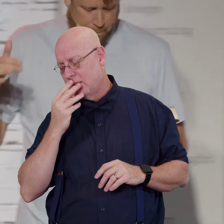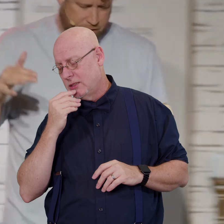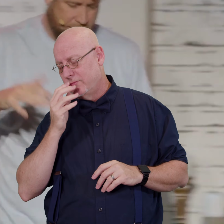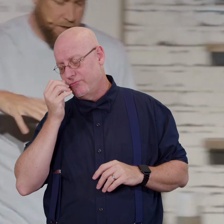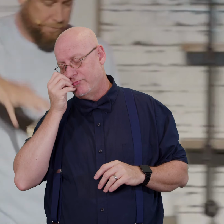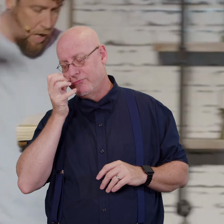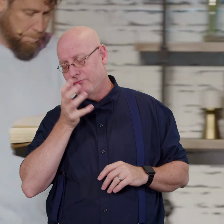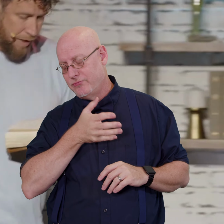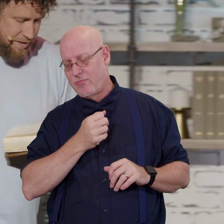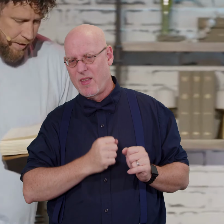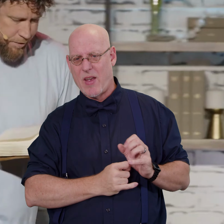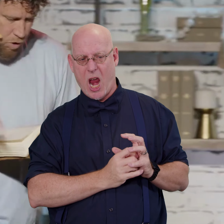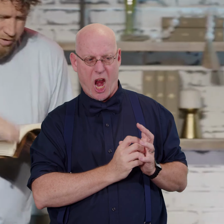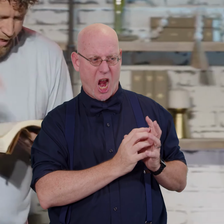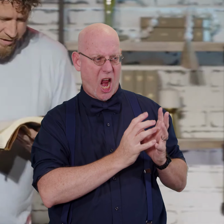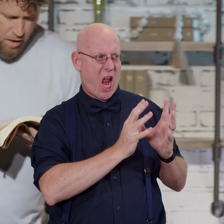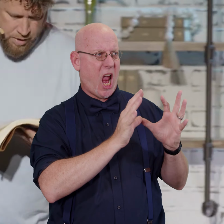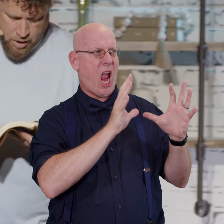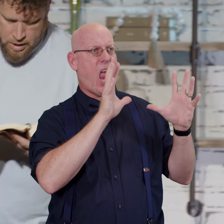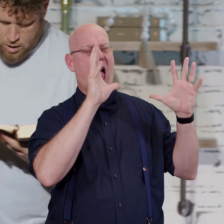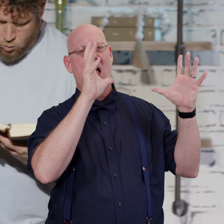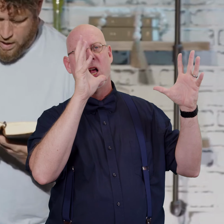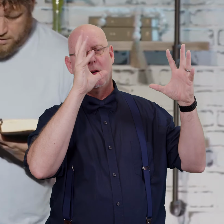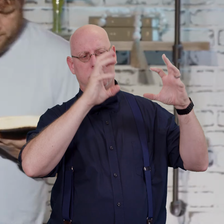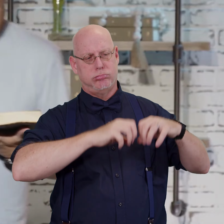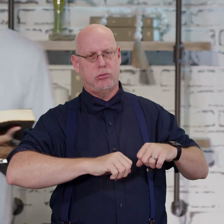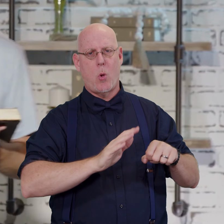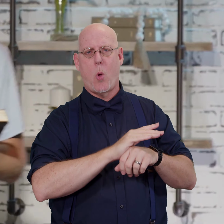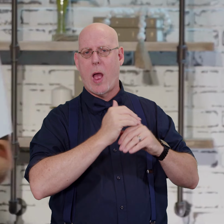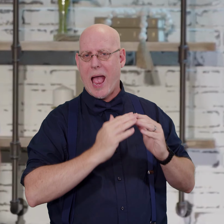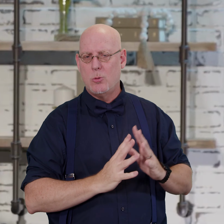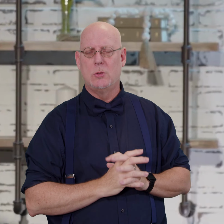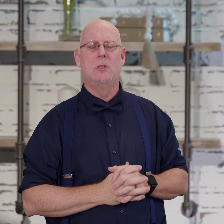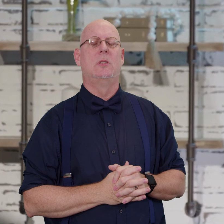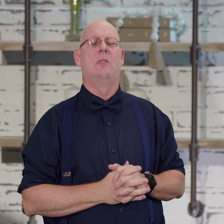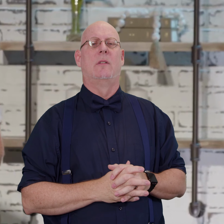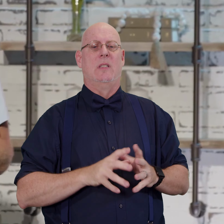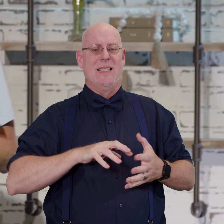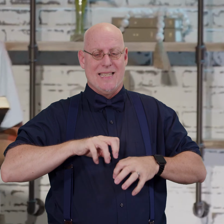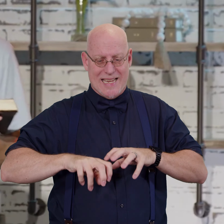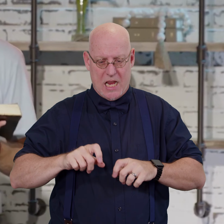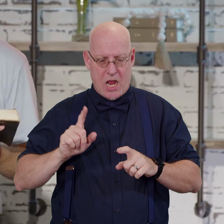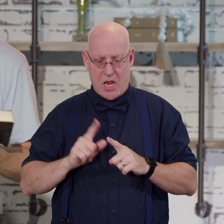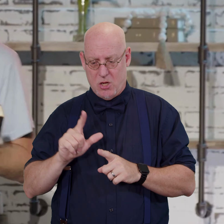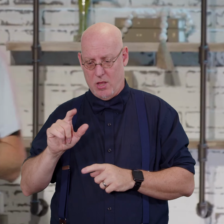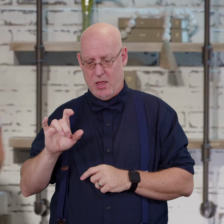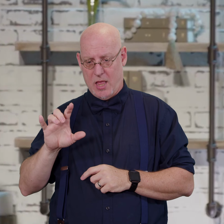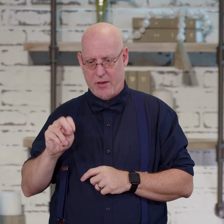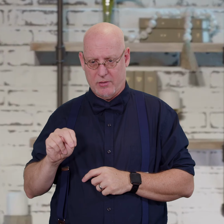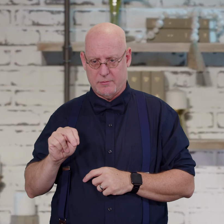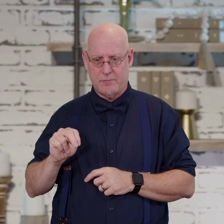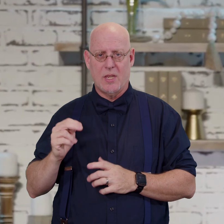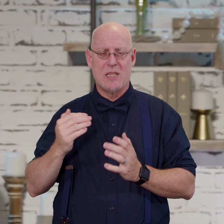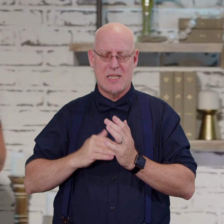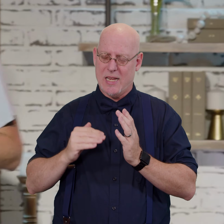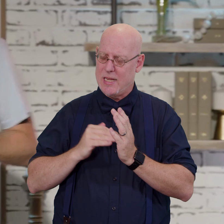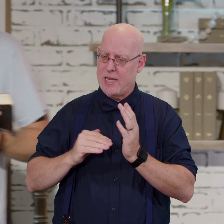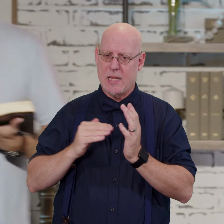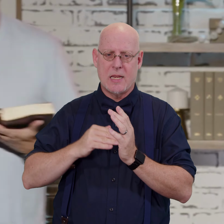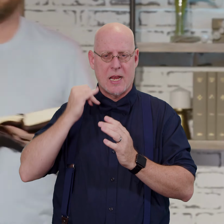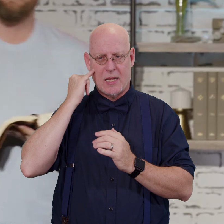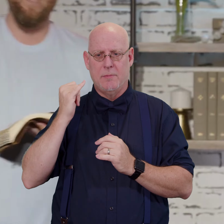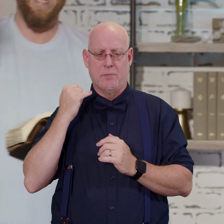growing apathetic, and the fire blazes out of control. It takes down the residents from the kneading of the dough until it is leavened. So this is again and again